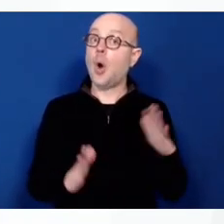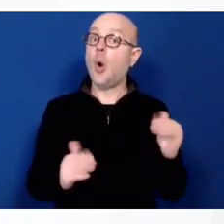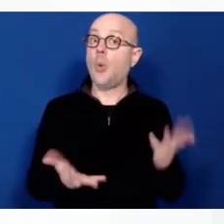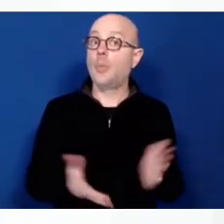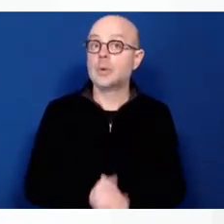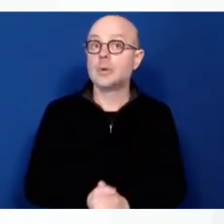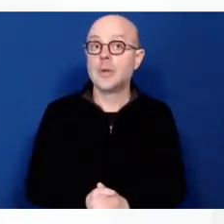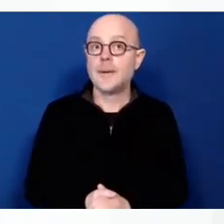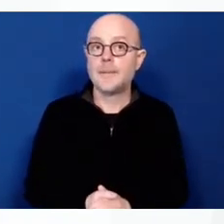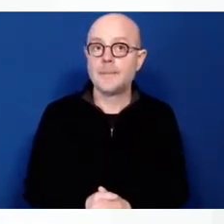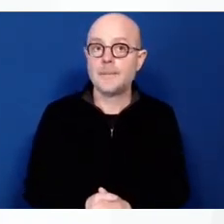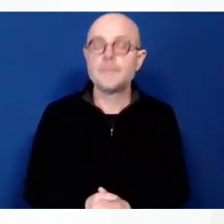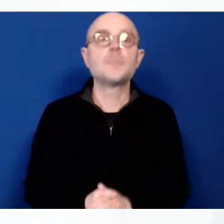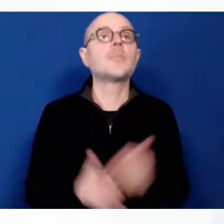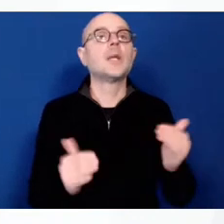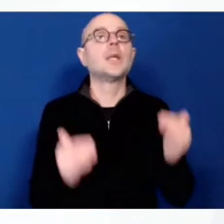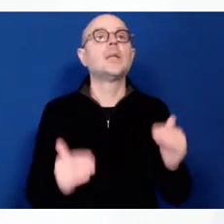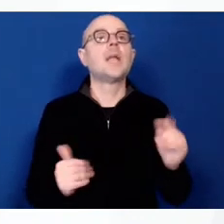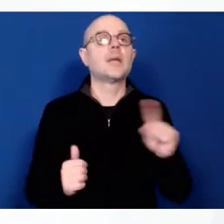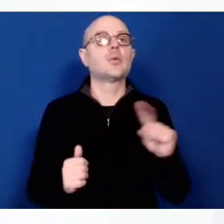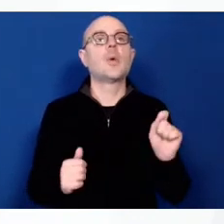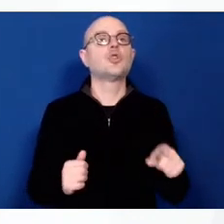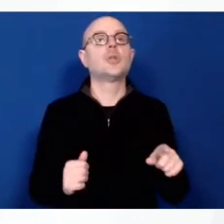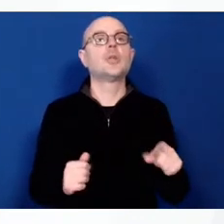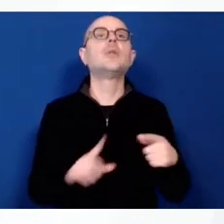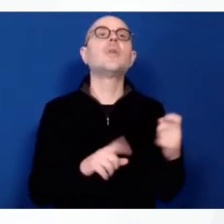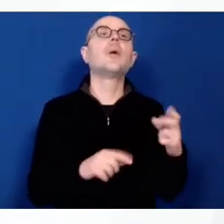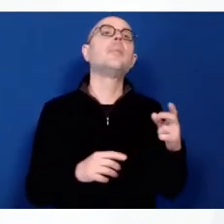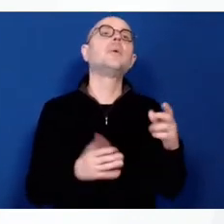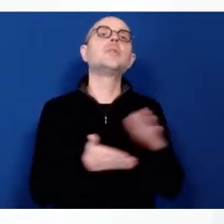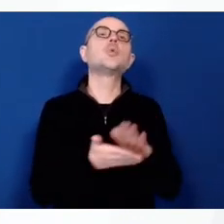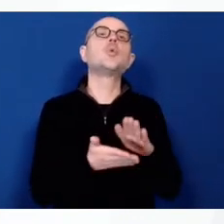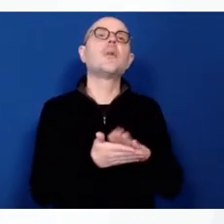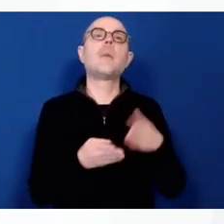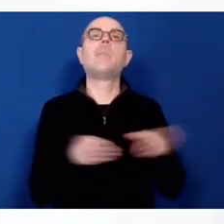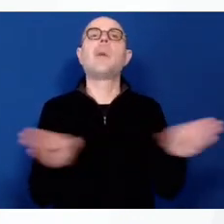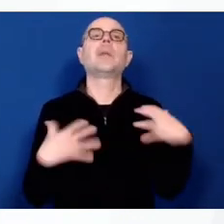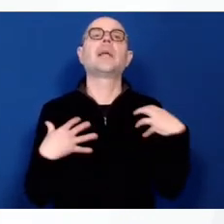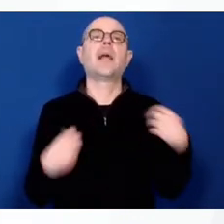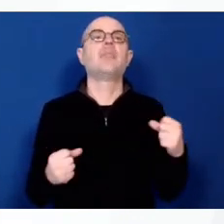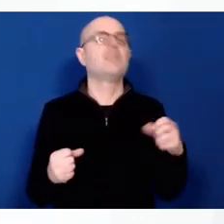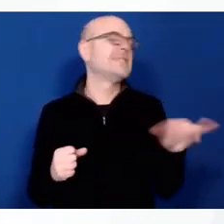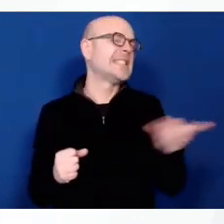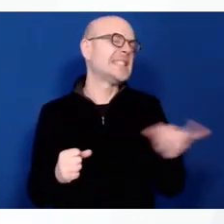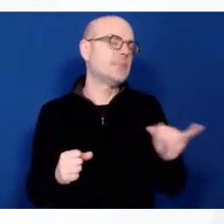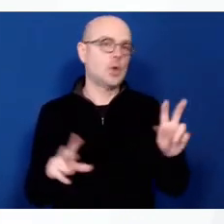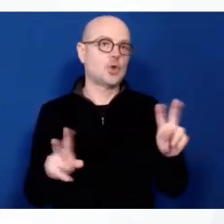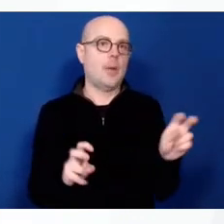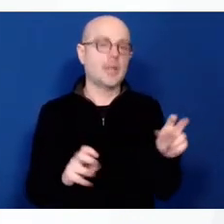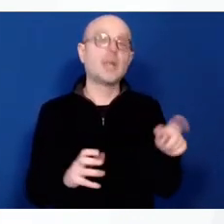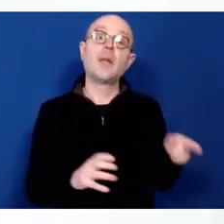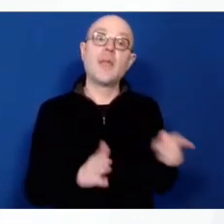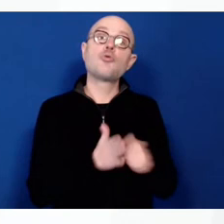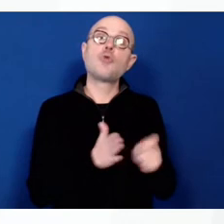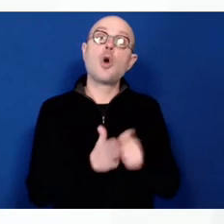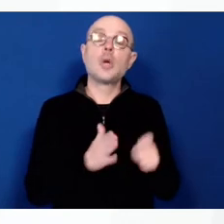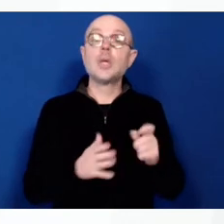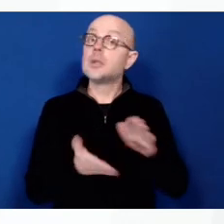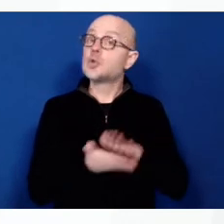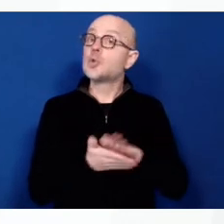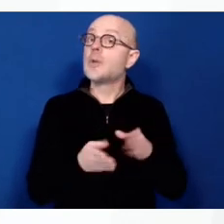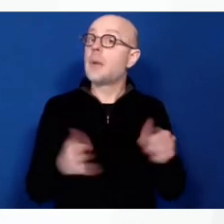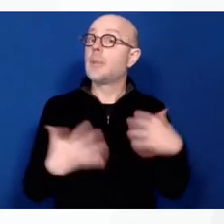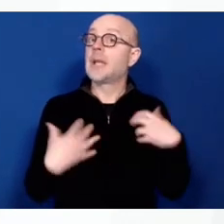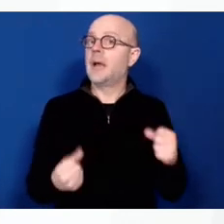Our next question is from a questioner in the School of Public Health, and it's on a similar topic. They write, in the School of Public Health, we're hearing